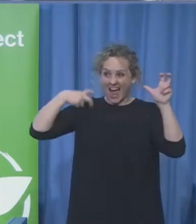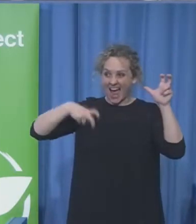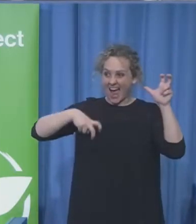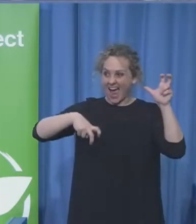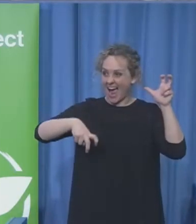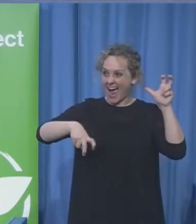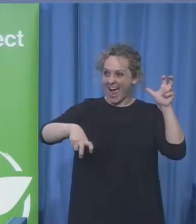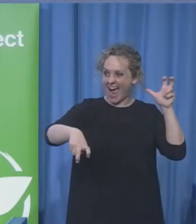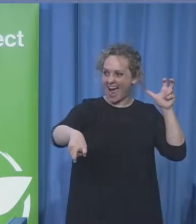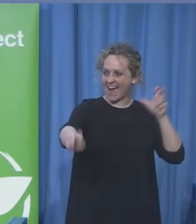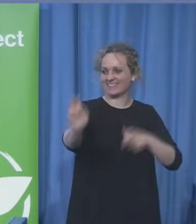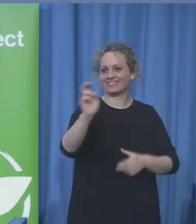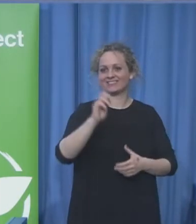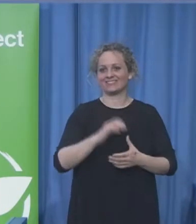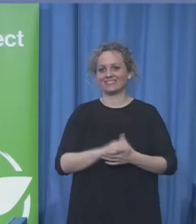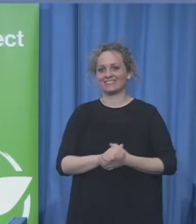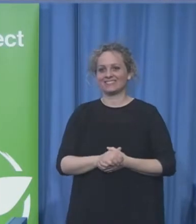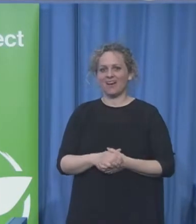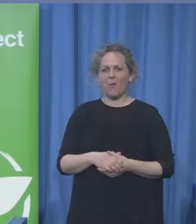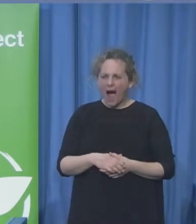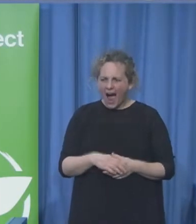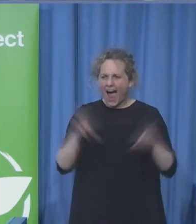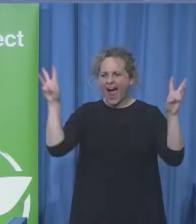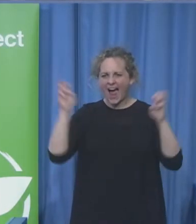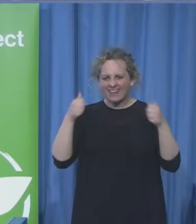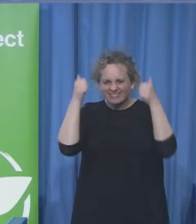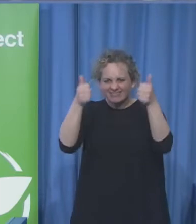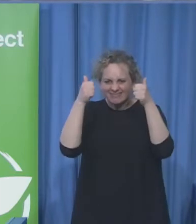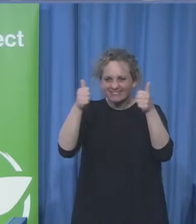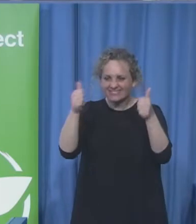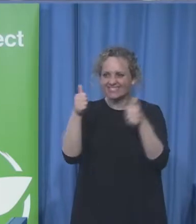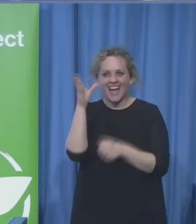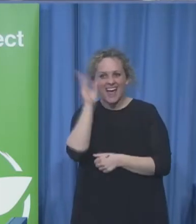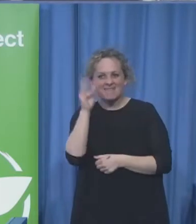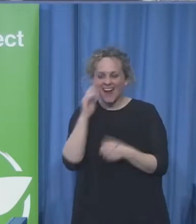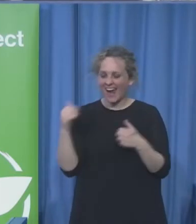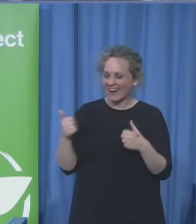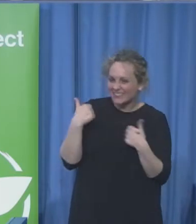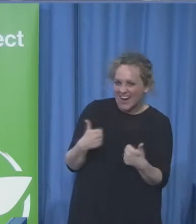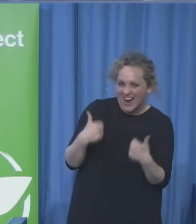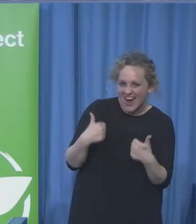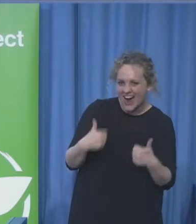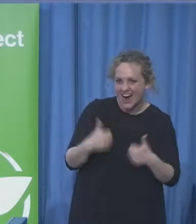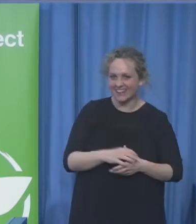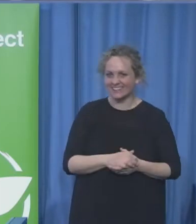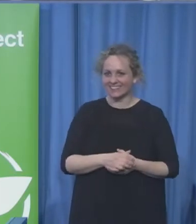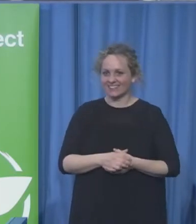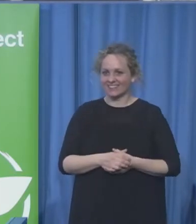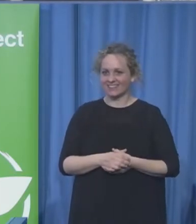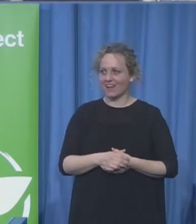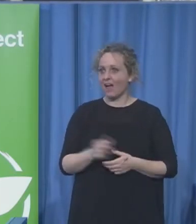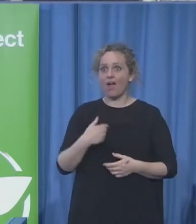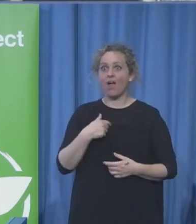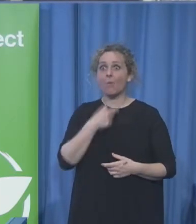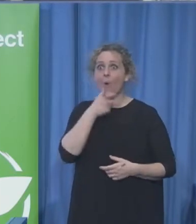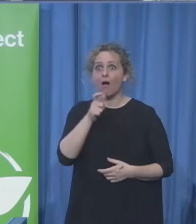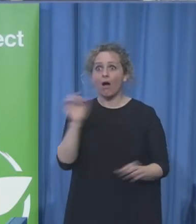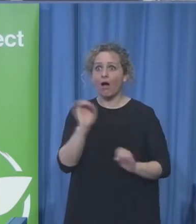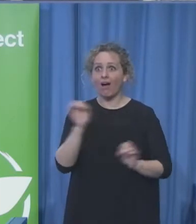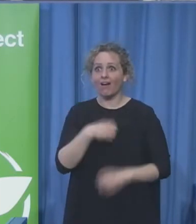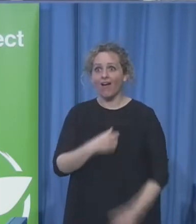That was so awesome. Best experience. No words. Like a bird.